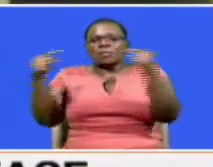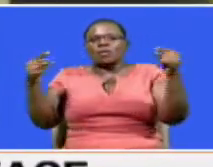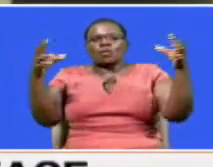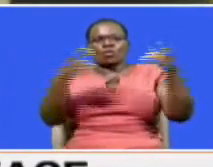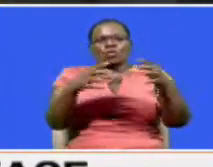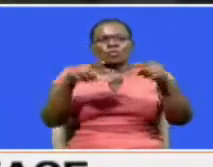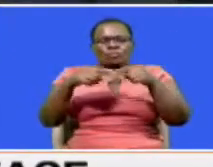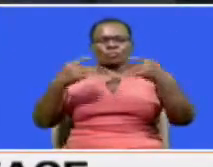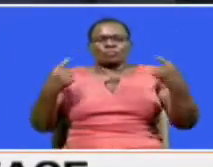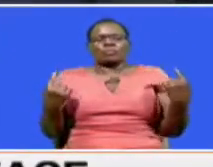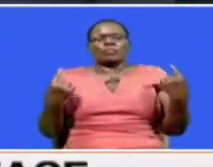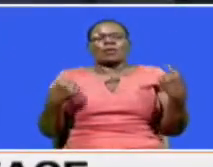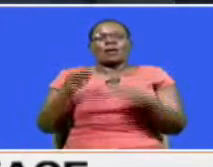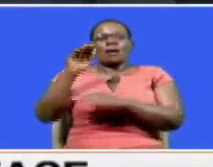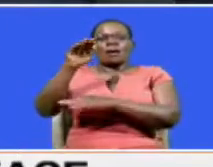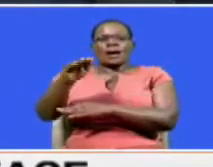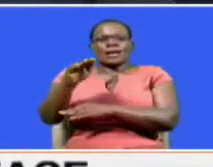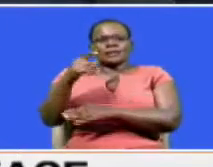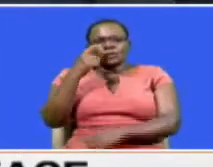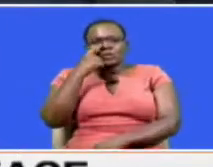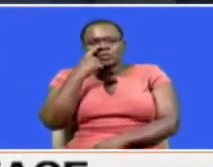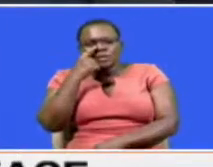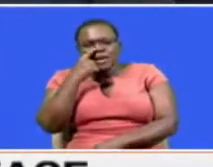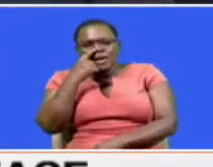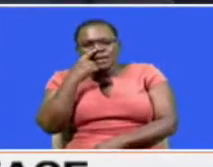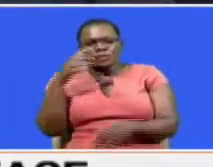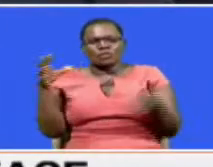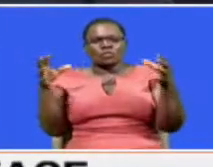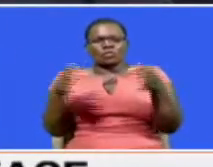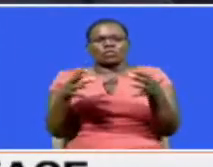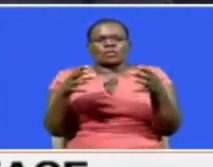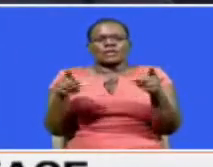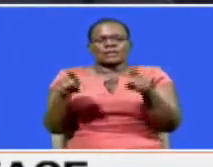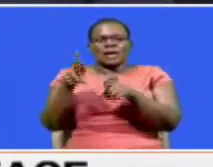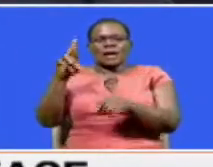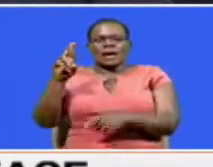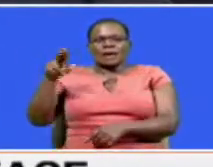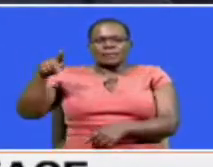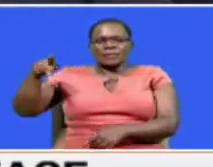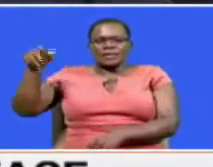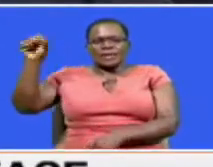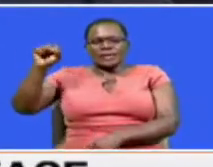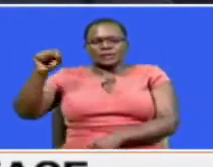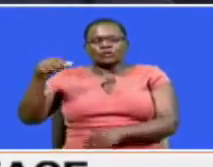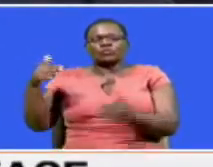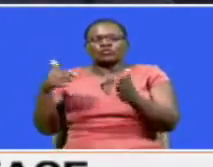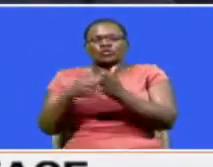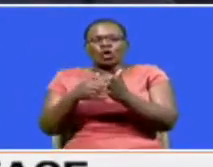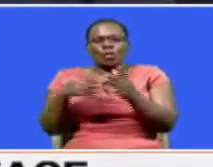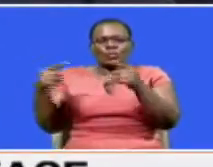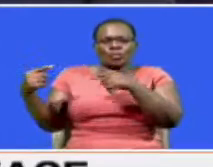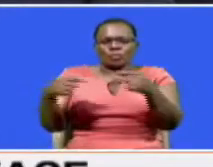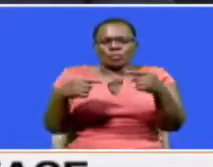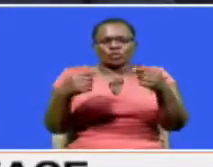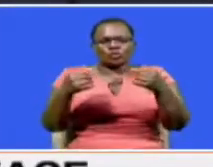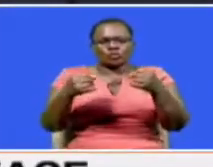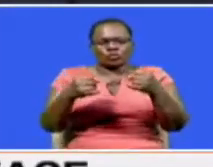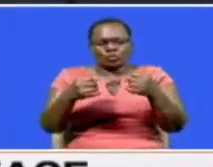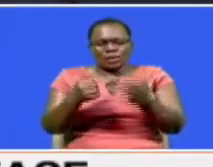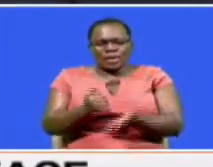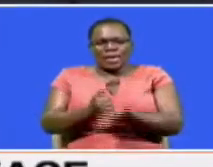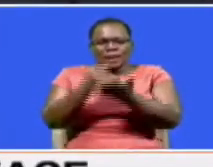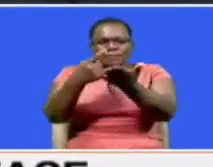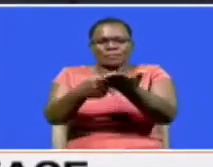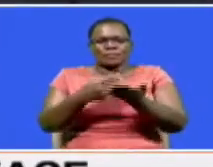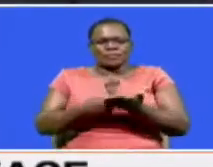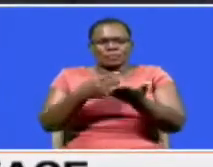Sudan conflict, called on the Sudan Armed Forces and the Rapid Support Forces for a ceasefire to enable resumption of the final